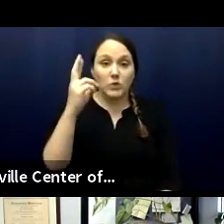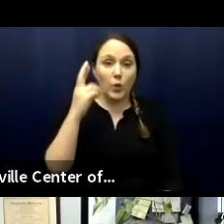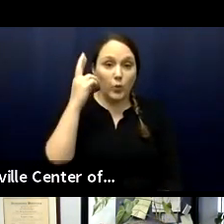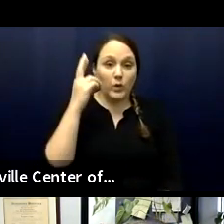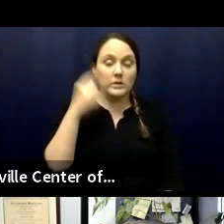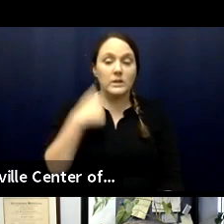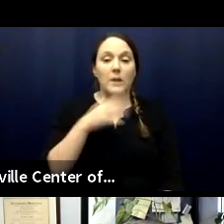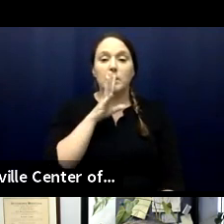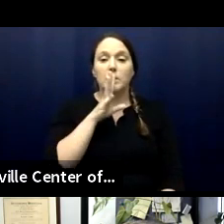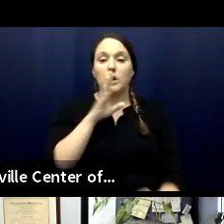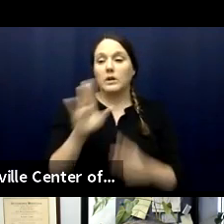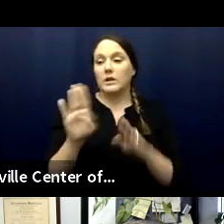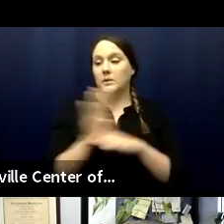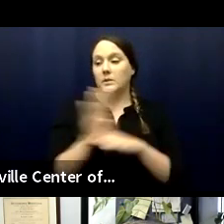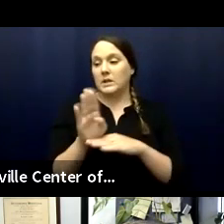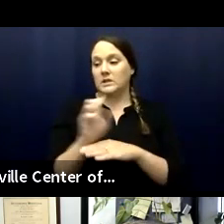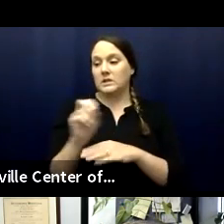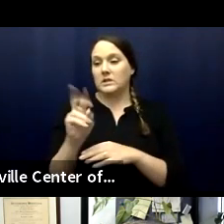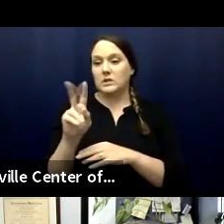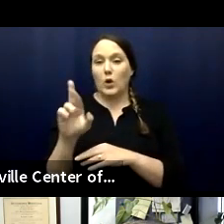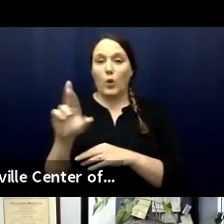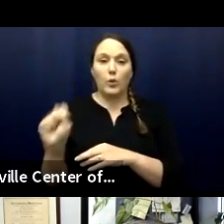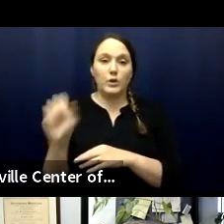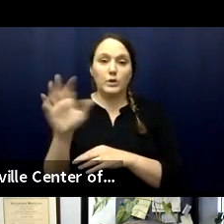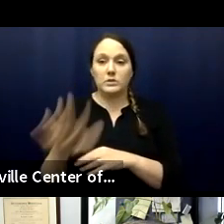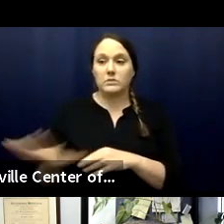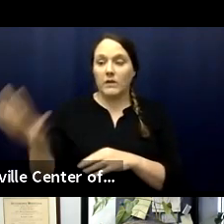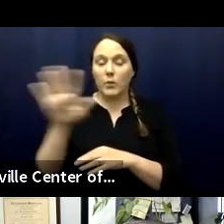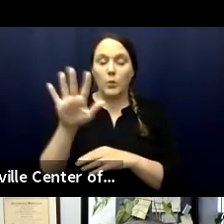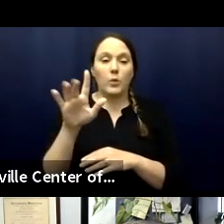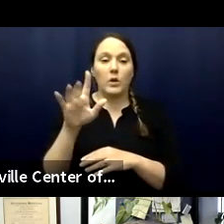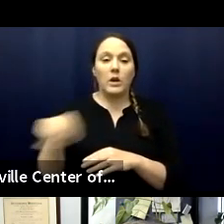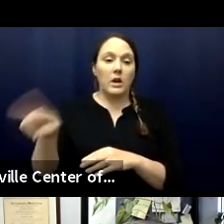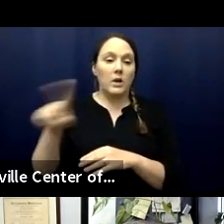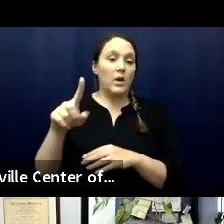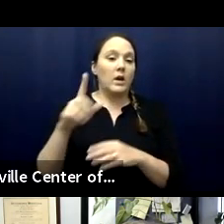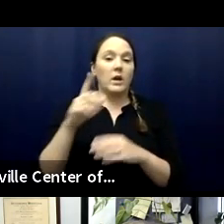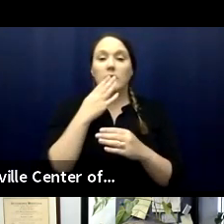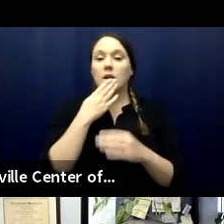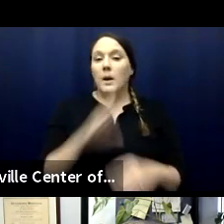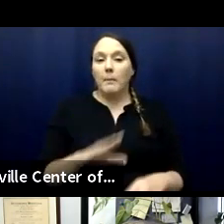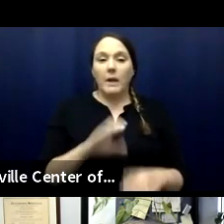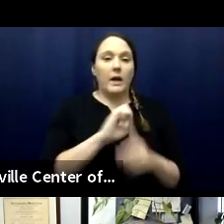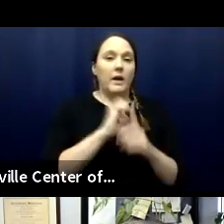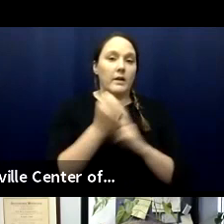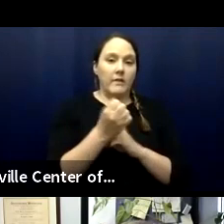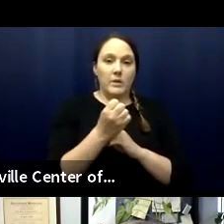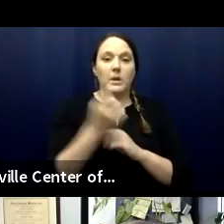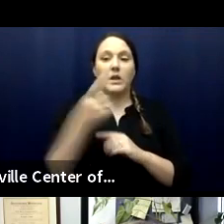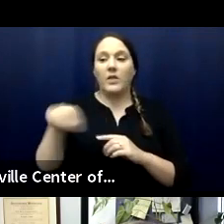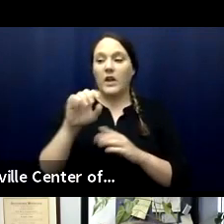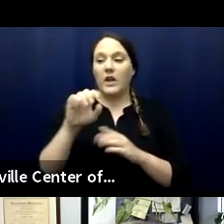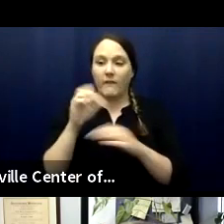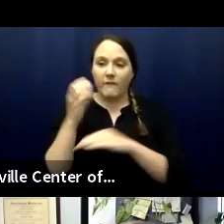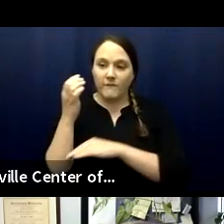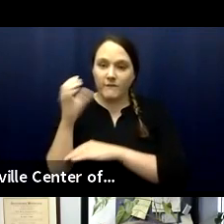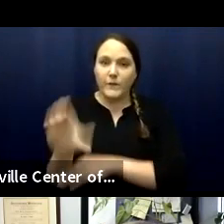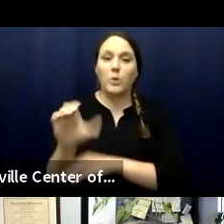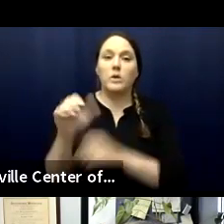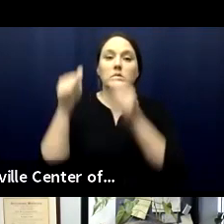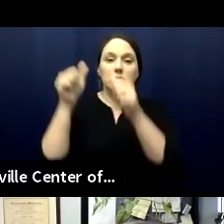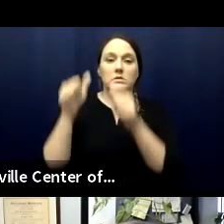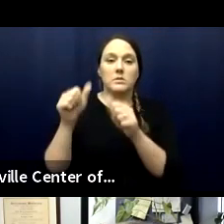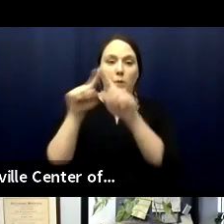owners everywhere. It's a bad atmosphere. They're being forced to put up signs, and they're